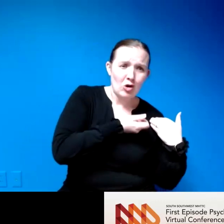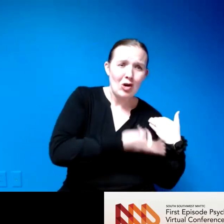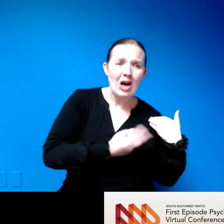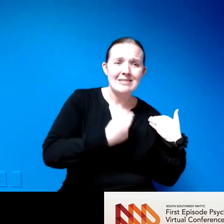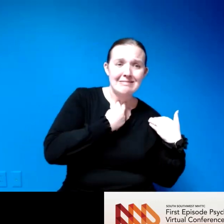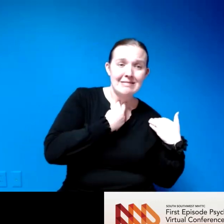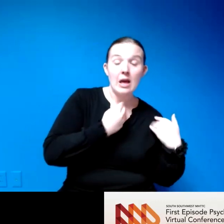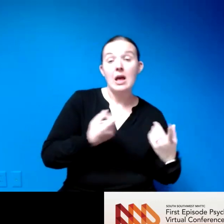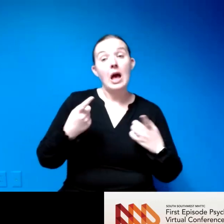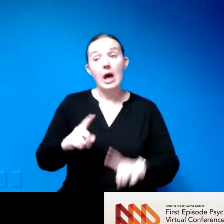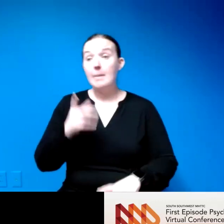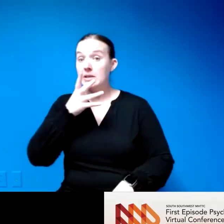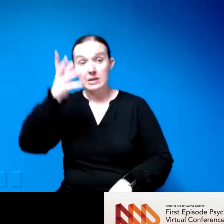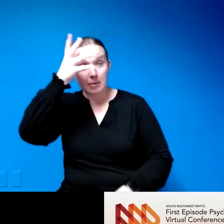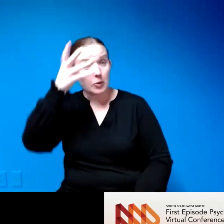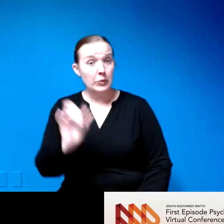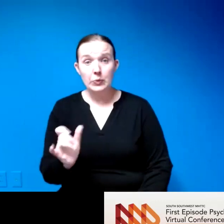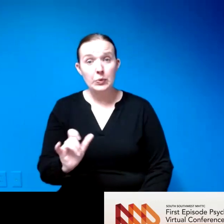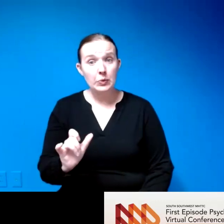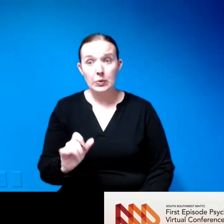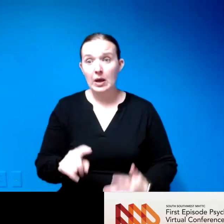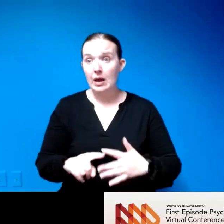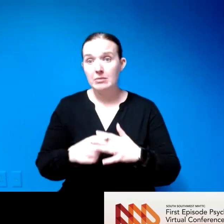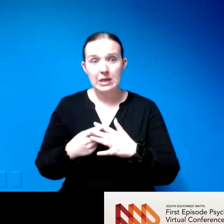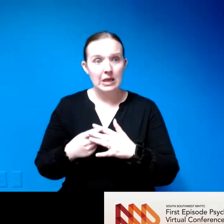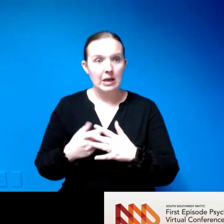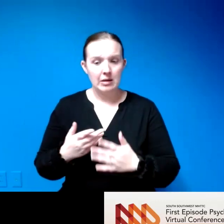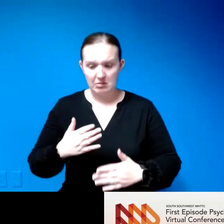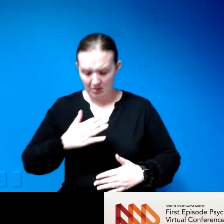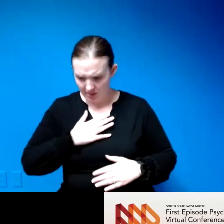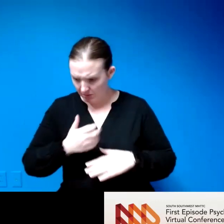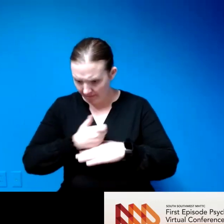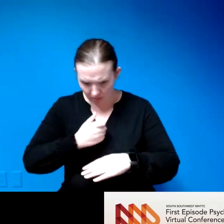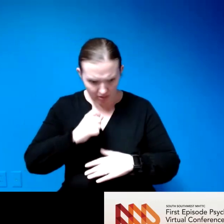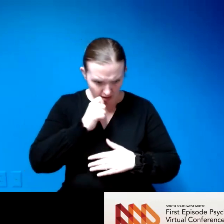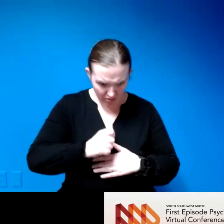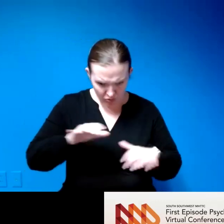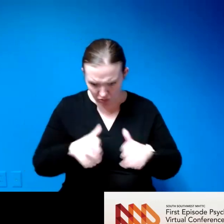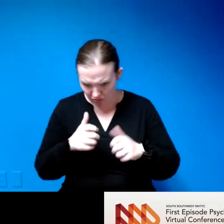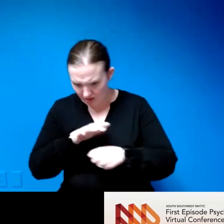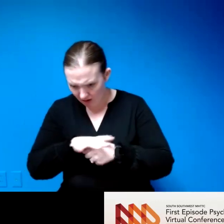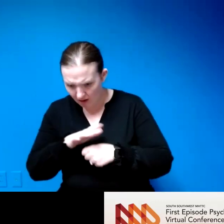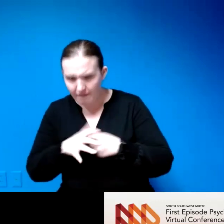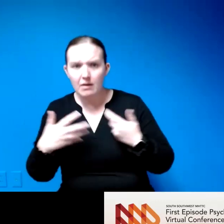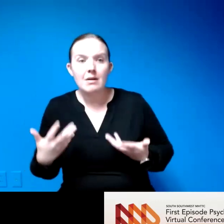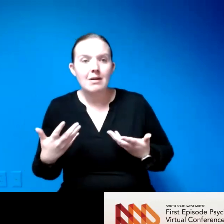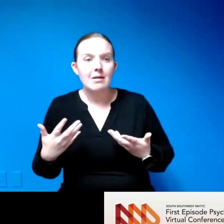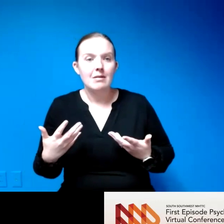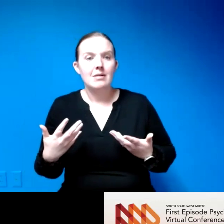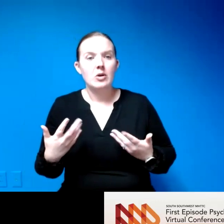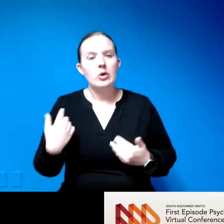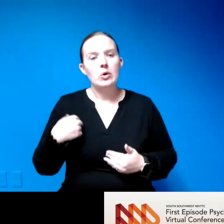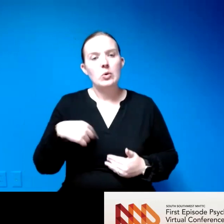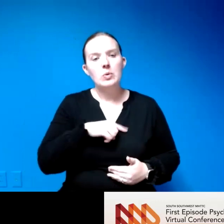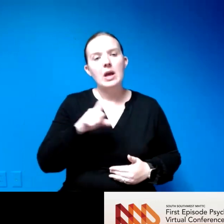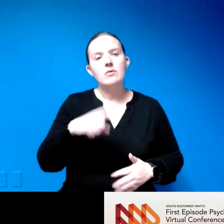parents as well, as I mentioned at the beginning. Maybe it was my fault. Maybe I didn't do enough. And I have to also